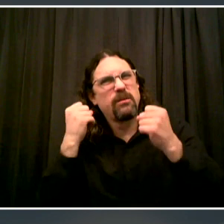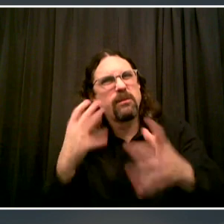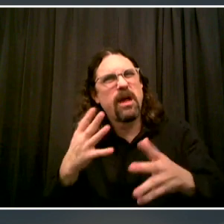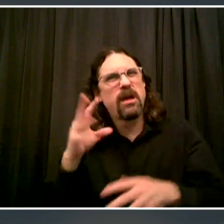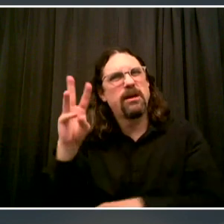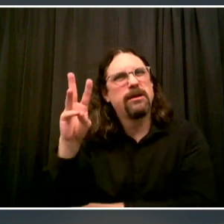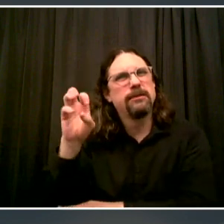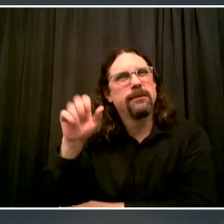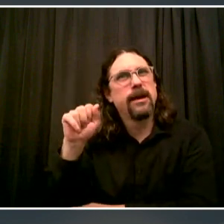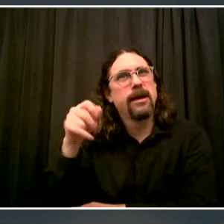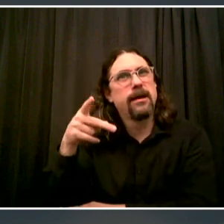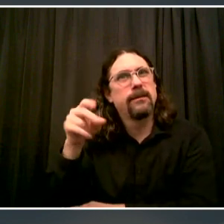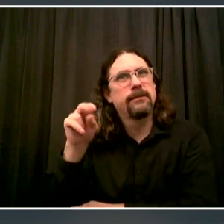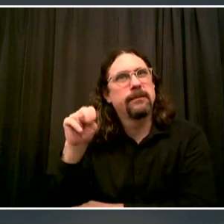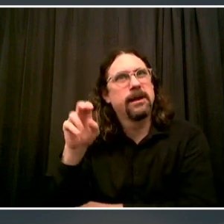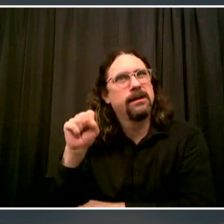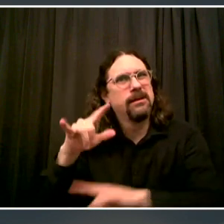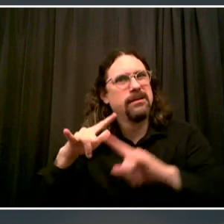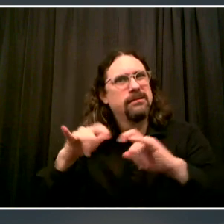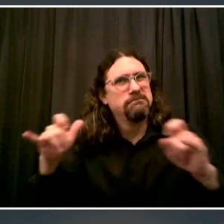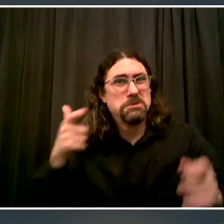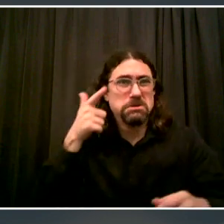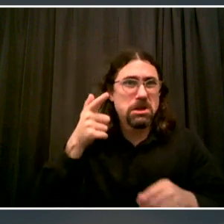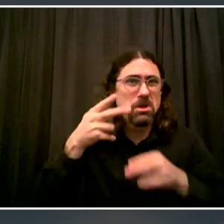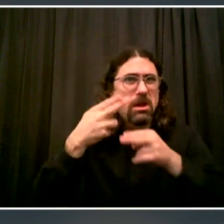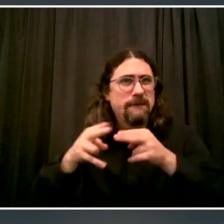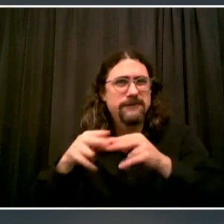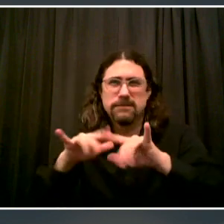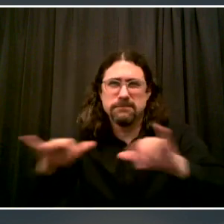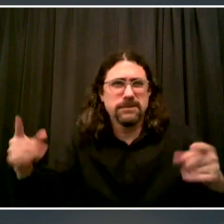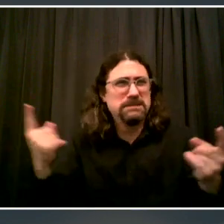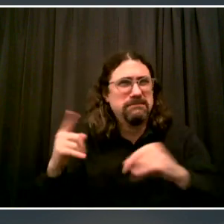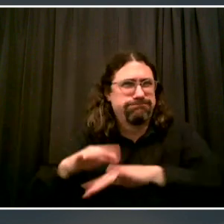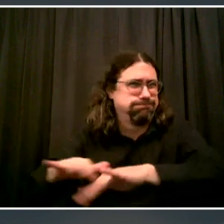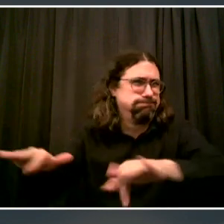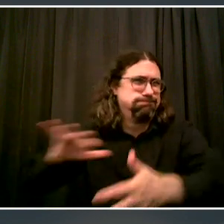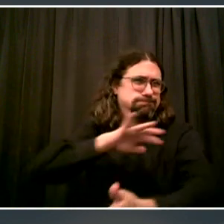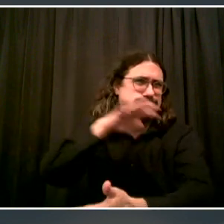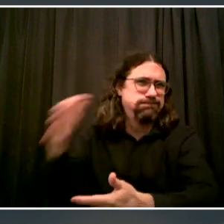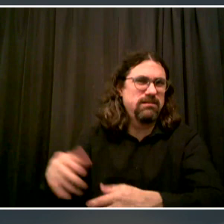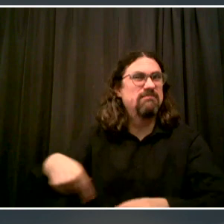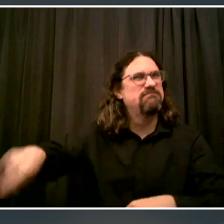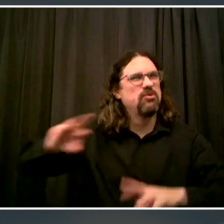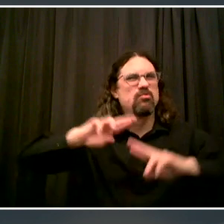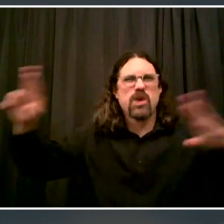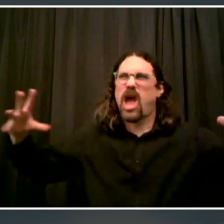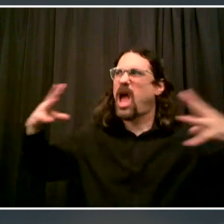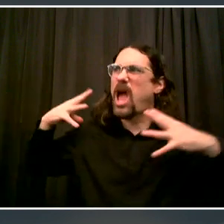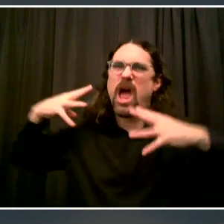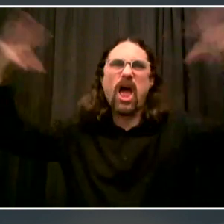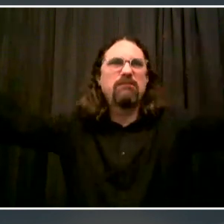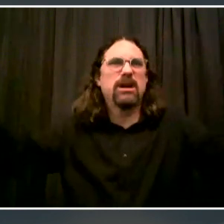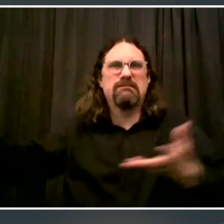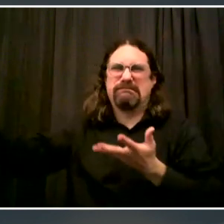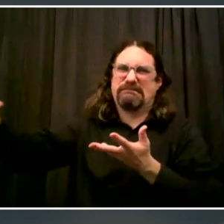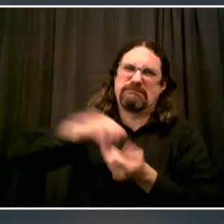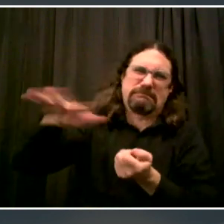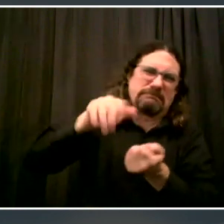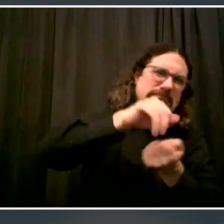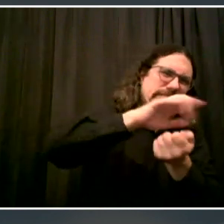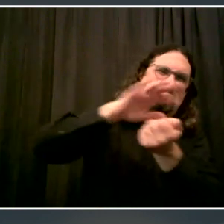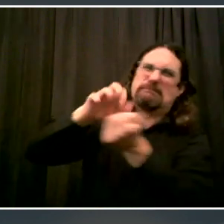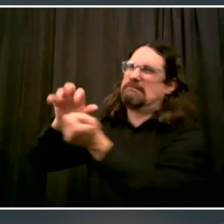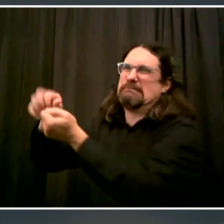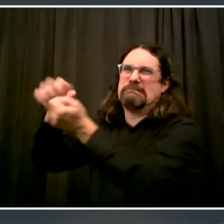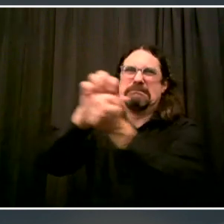were present at the scene, that actually live in the Bronx, that came out to the scene and said, those people are not with